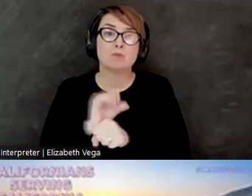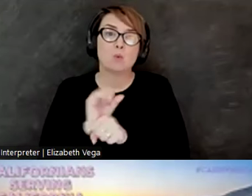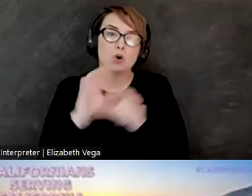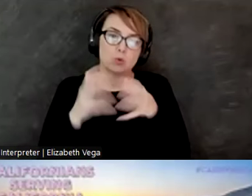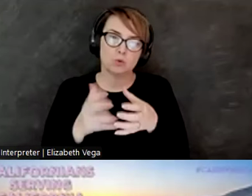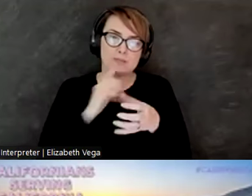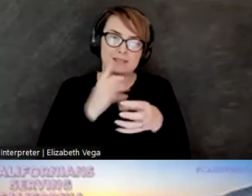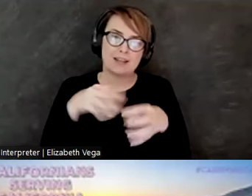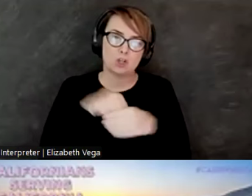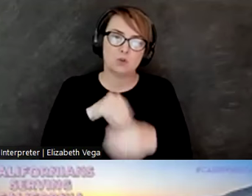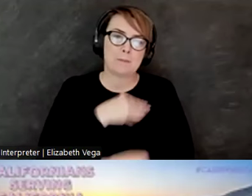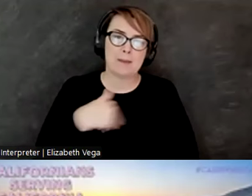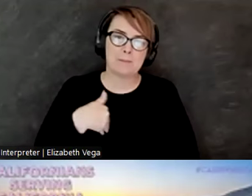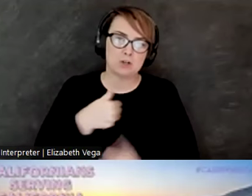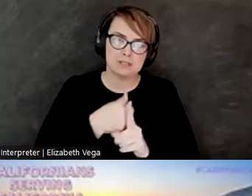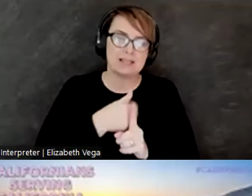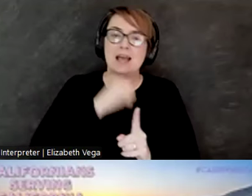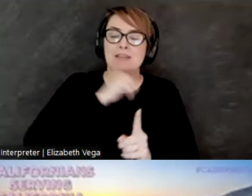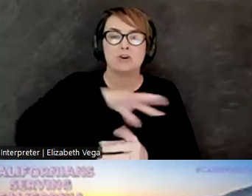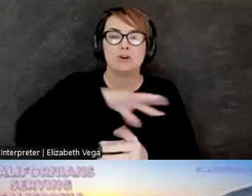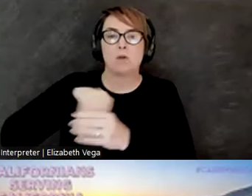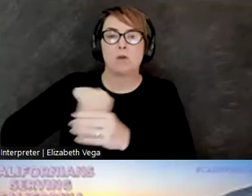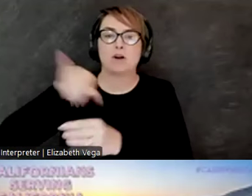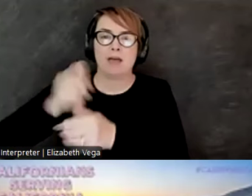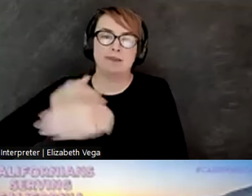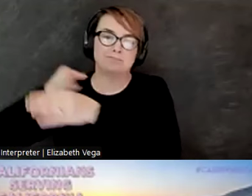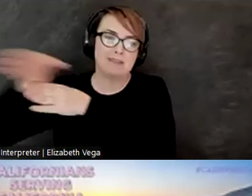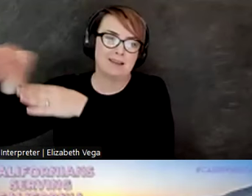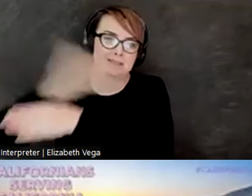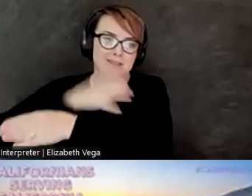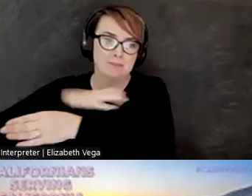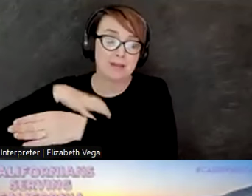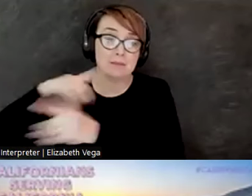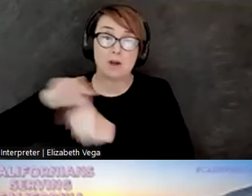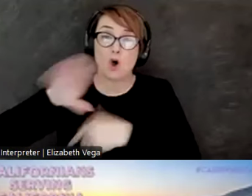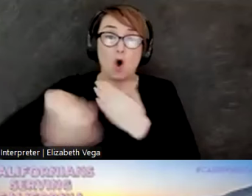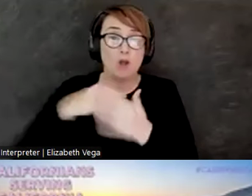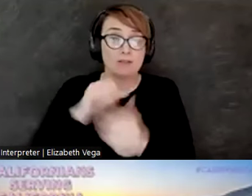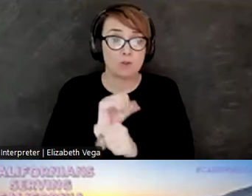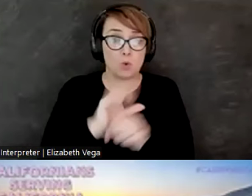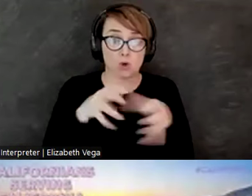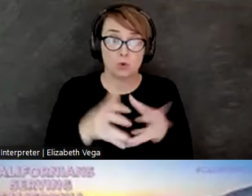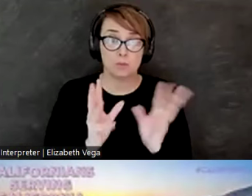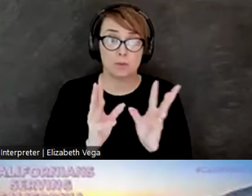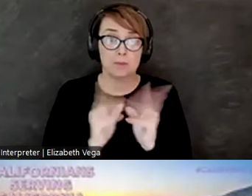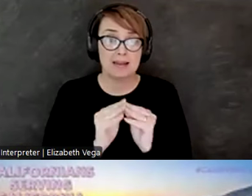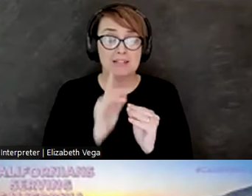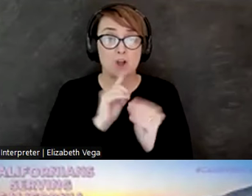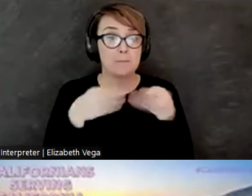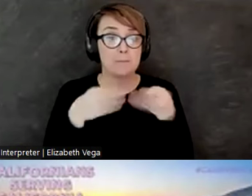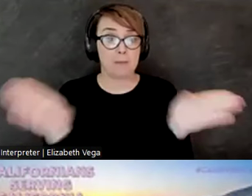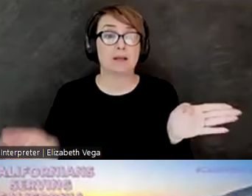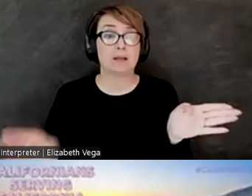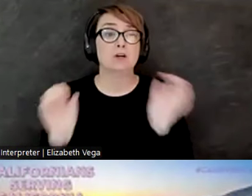not a part of the initial committees, and all of those meetings are public. So